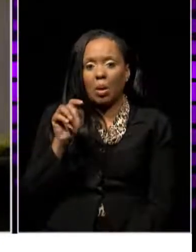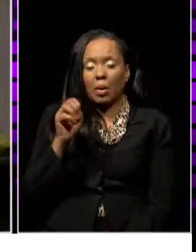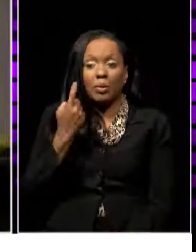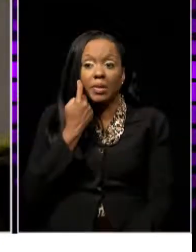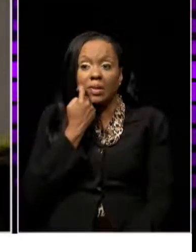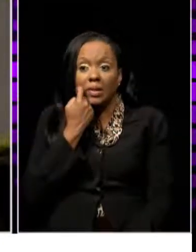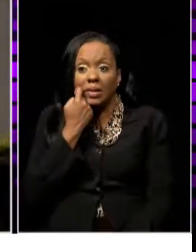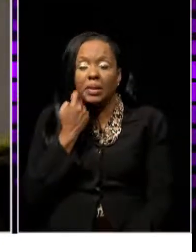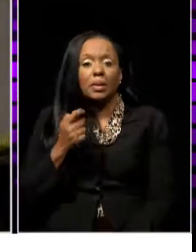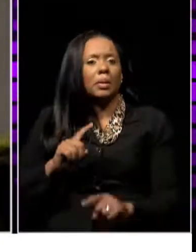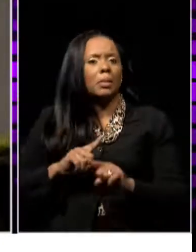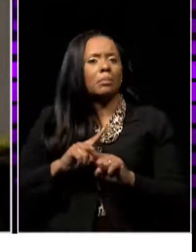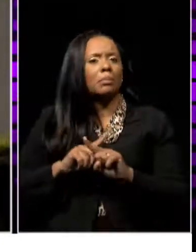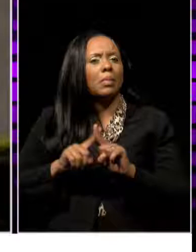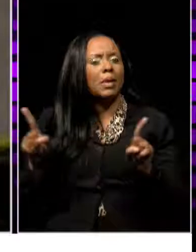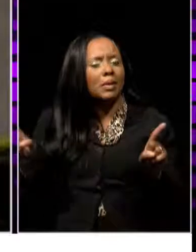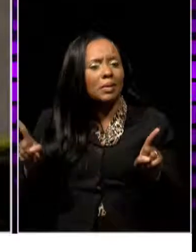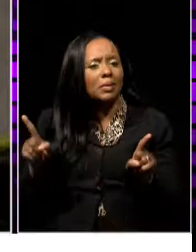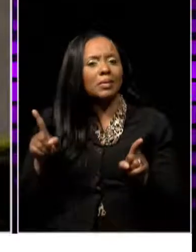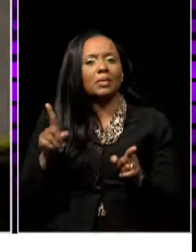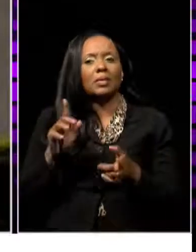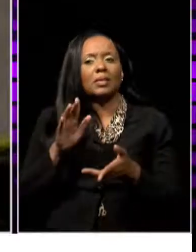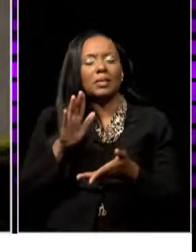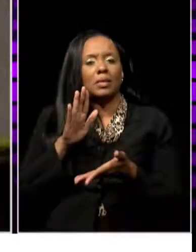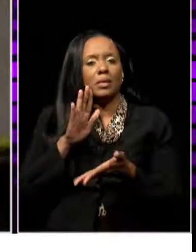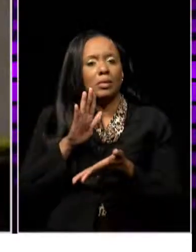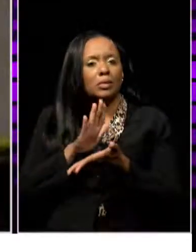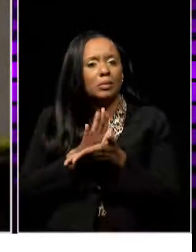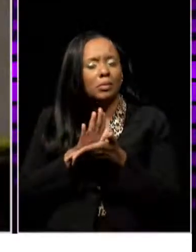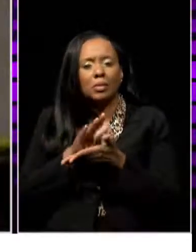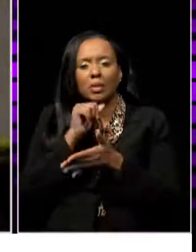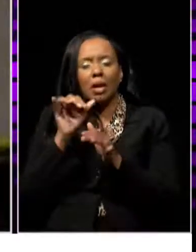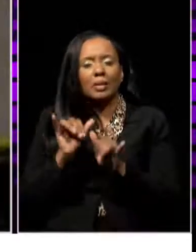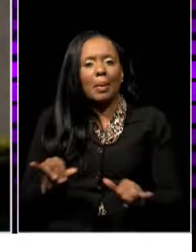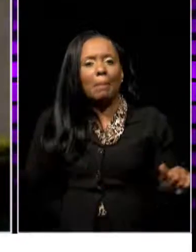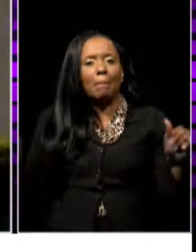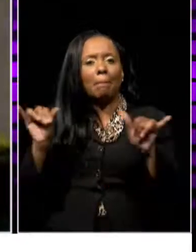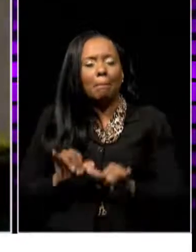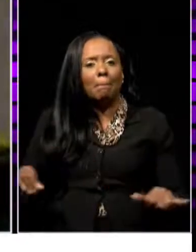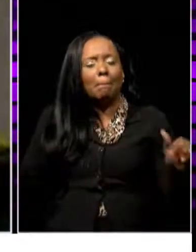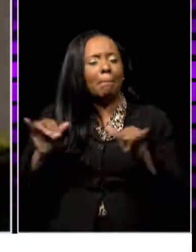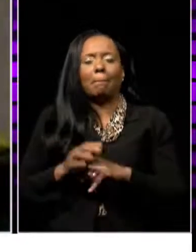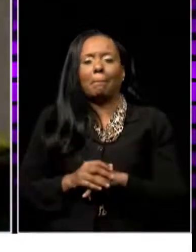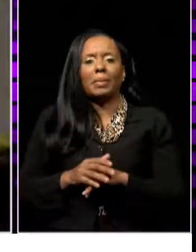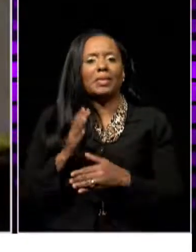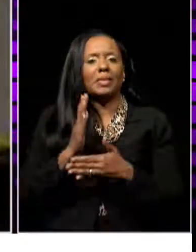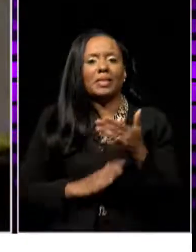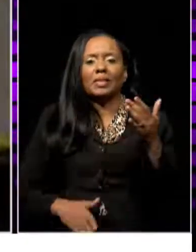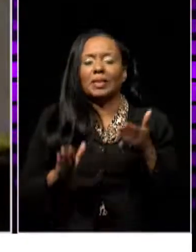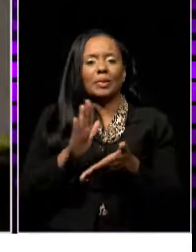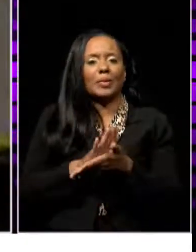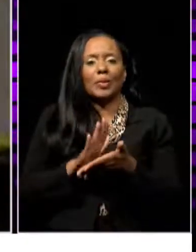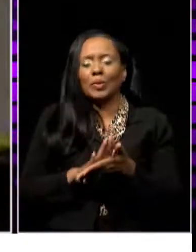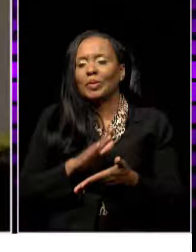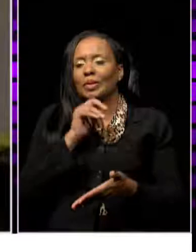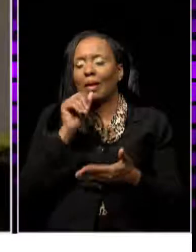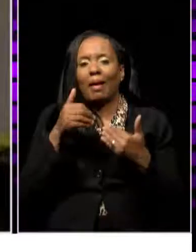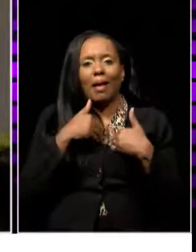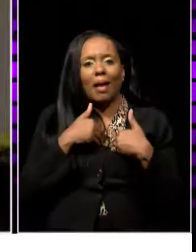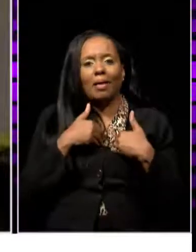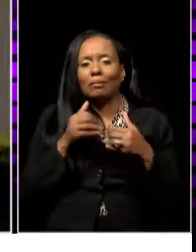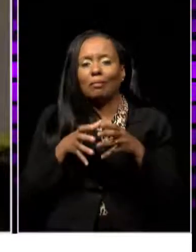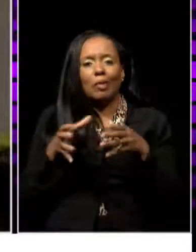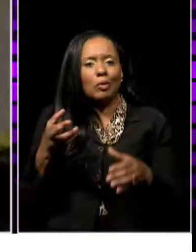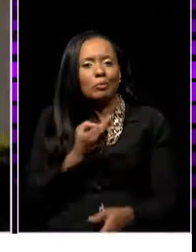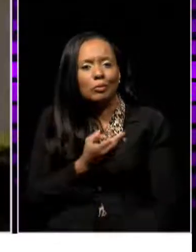teachers don't have the same level of training that he has provided. So that also can present itself as an issue, as